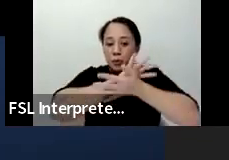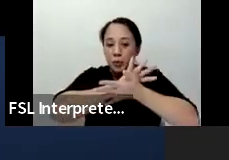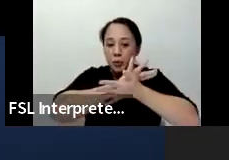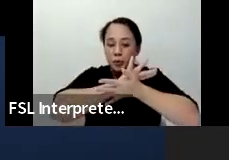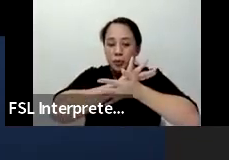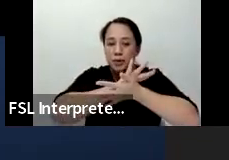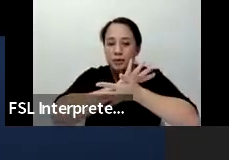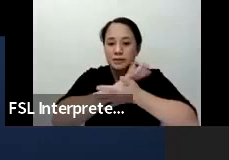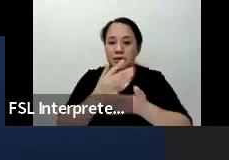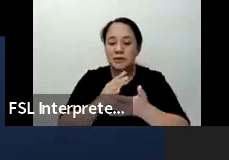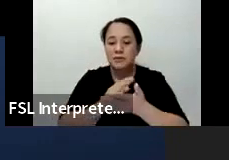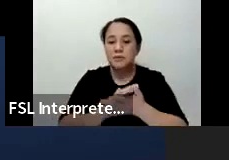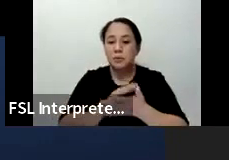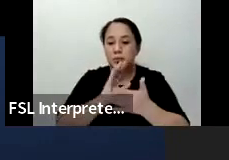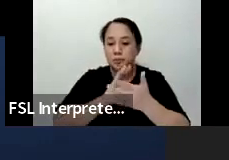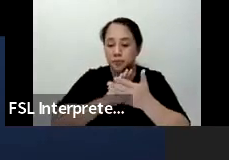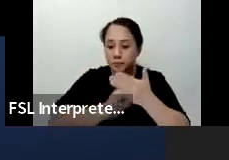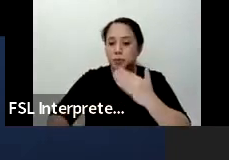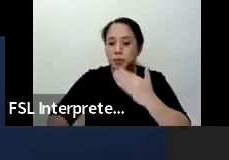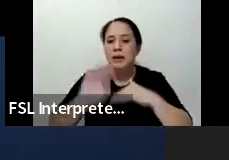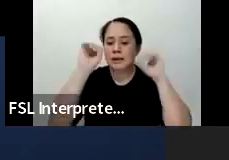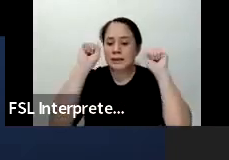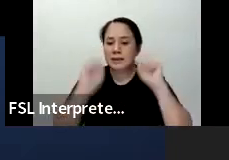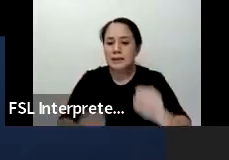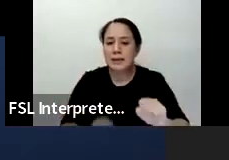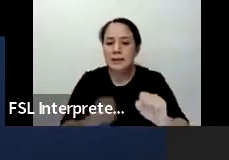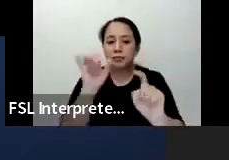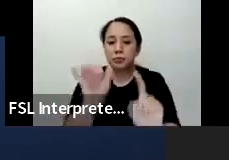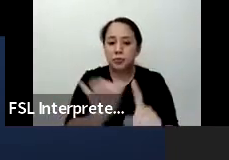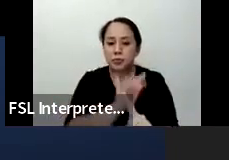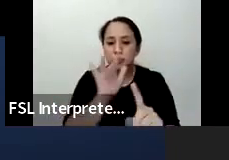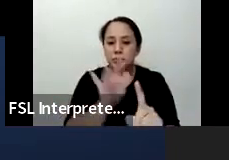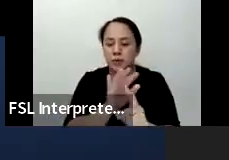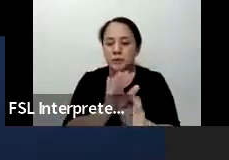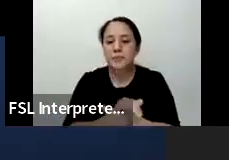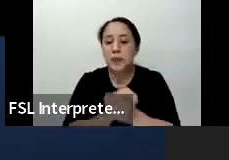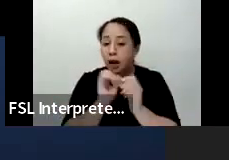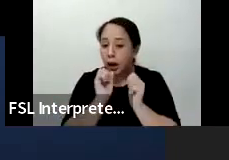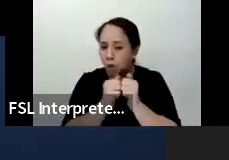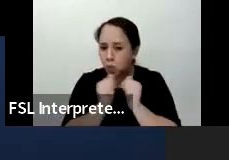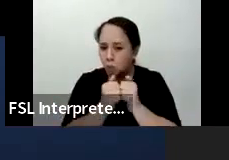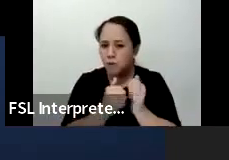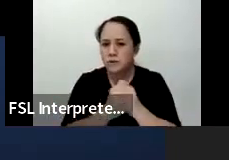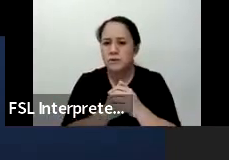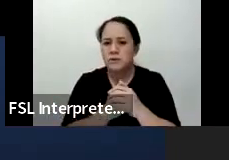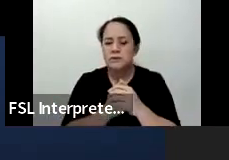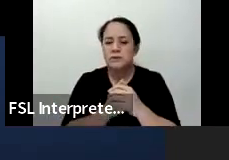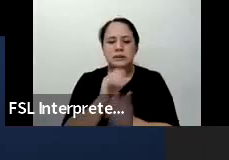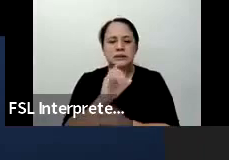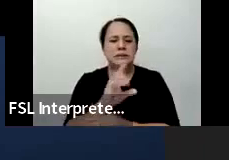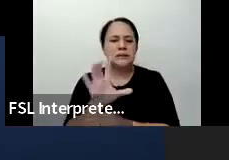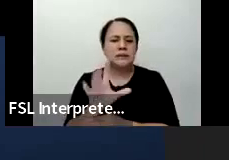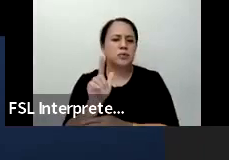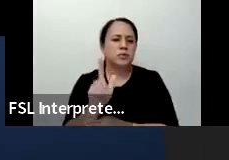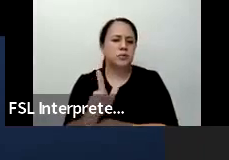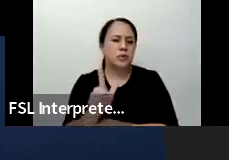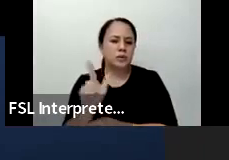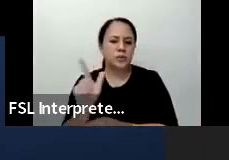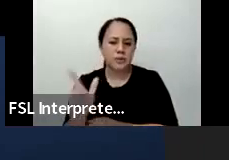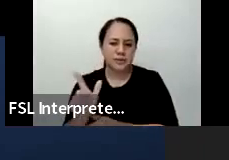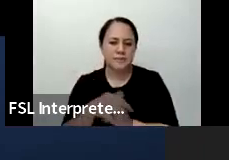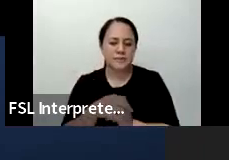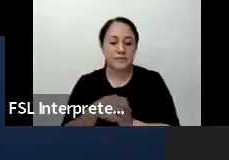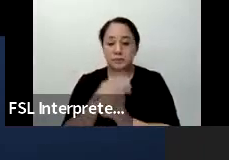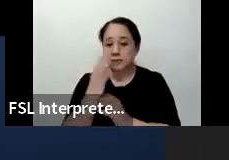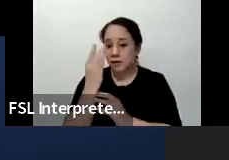pandemic on births really can be observed by December of 2020,